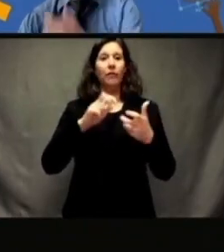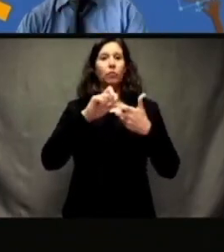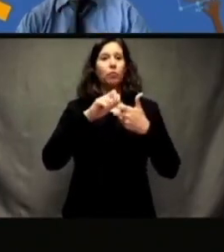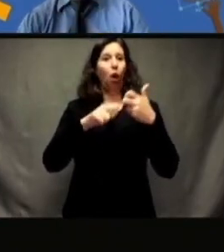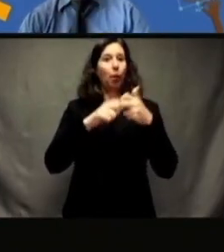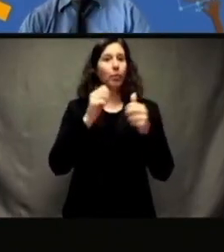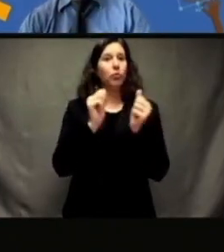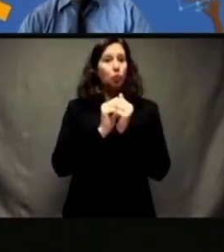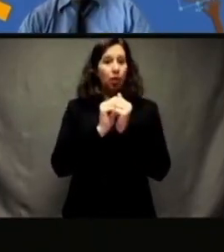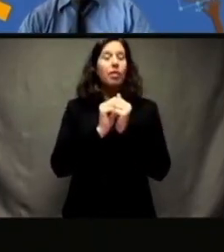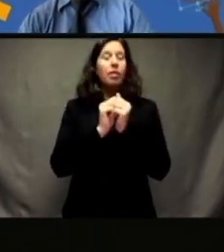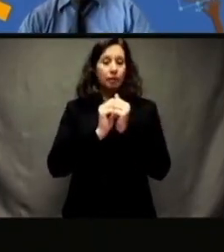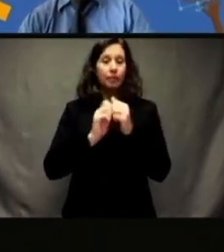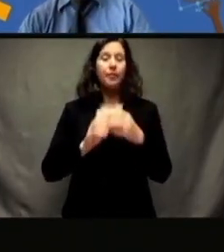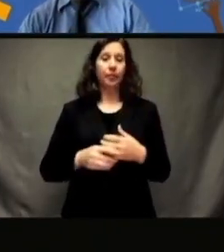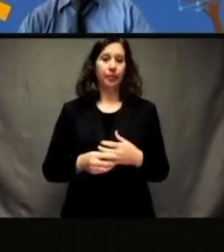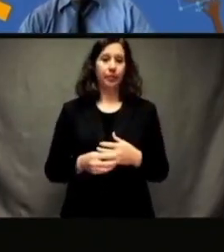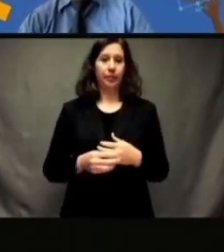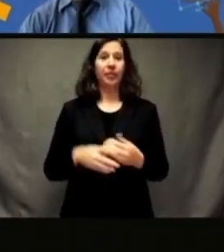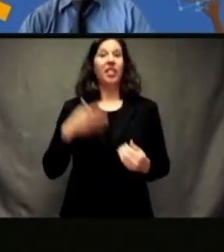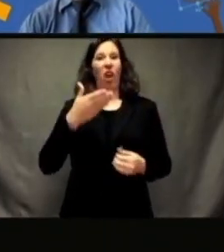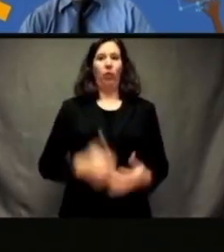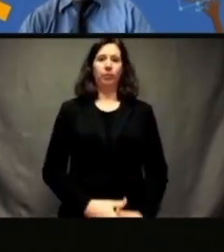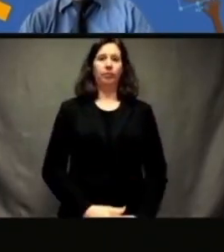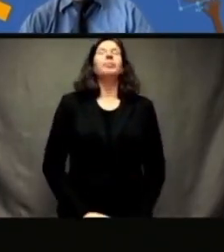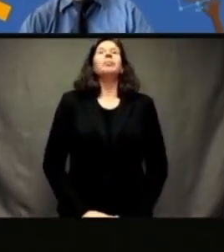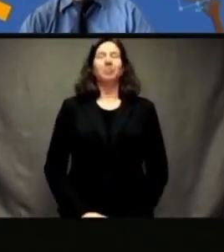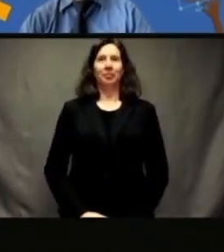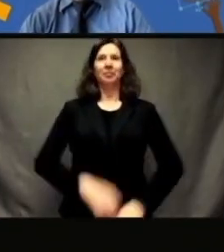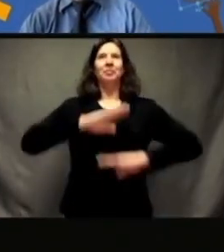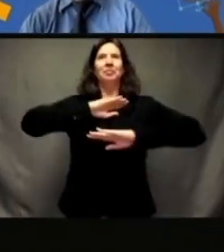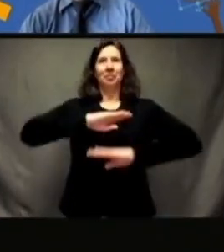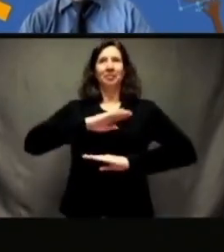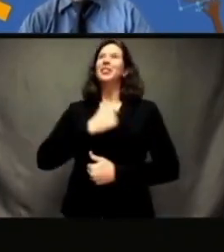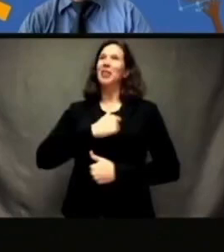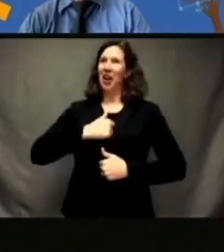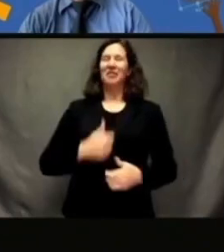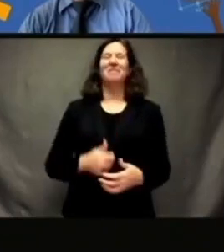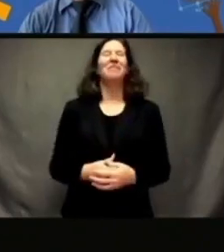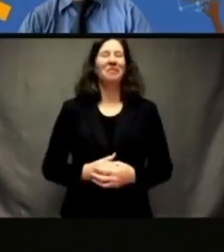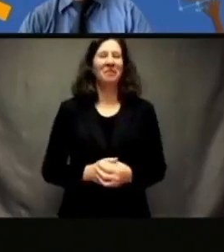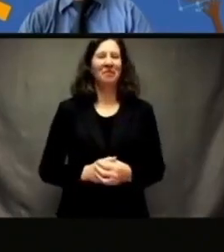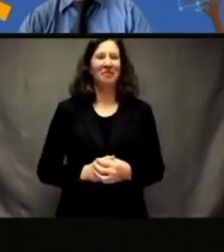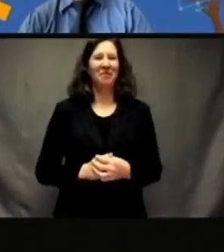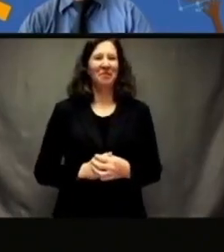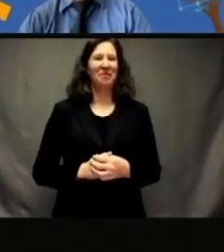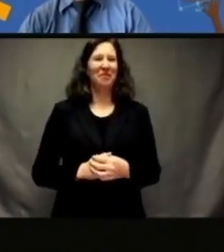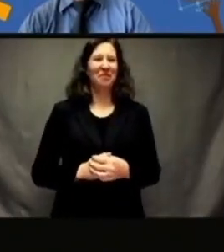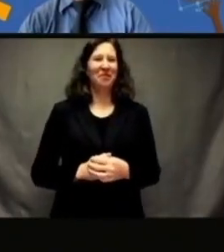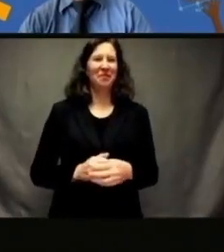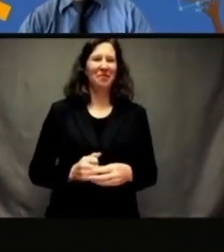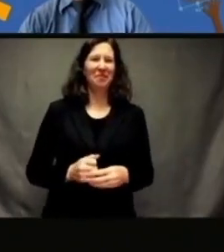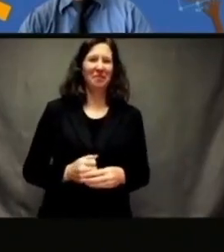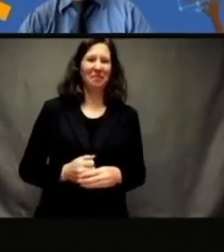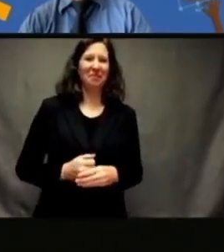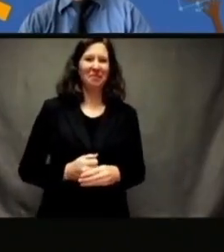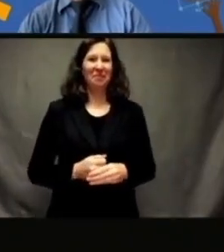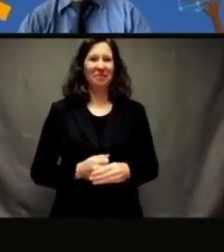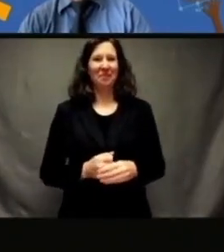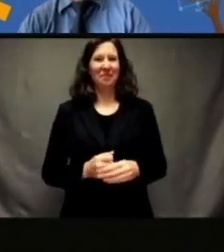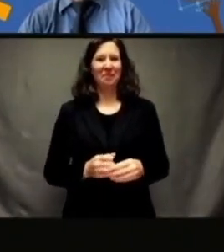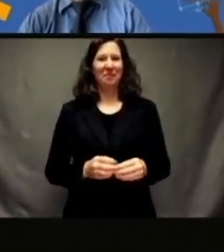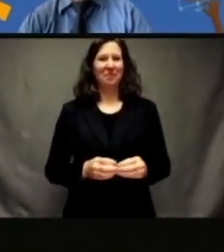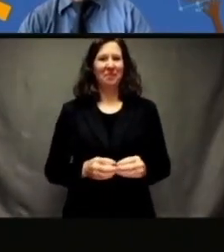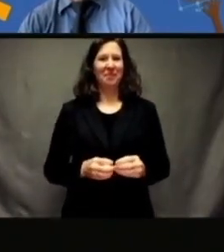problems doing there. Okay, sorry about that. So it's really easy